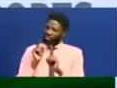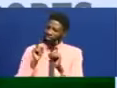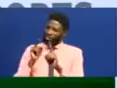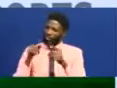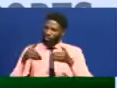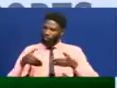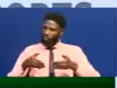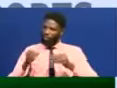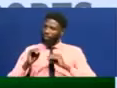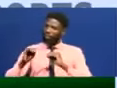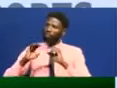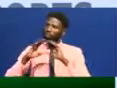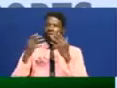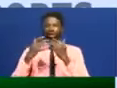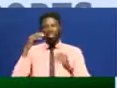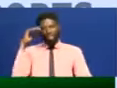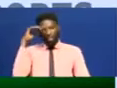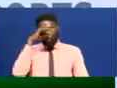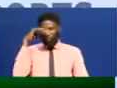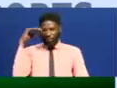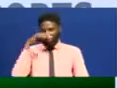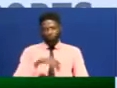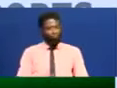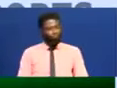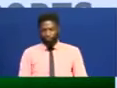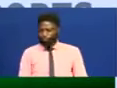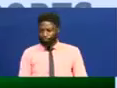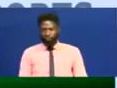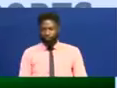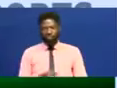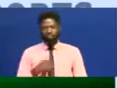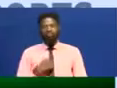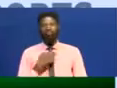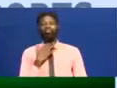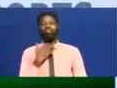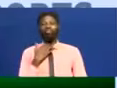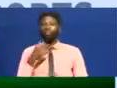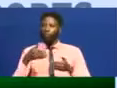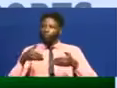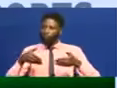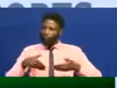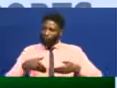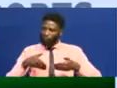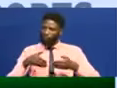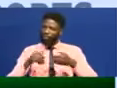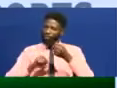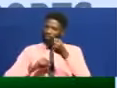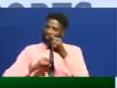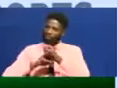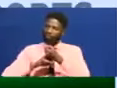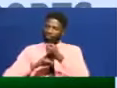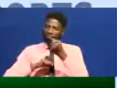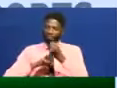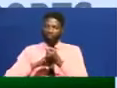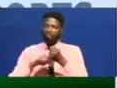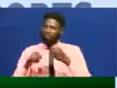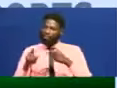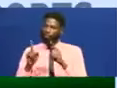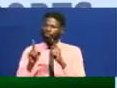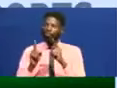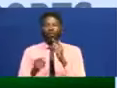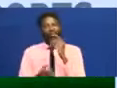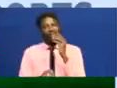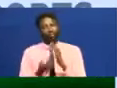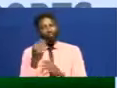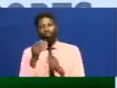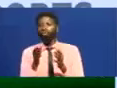people into a class for pedagogy. I want young people to be supported to create